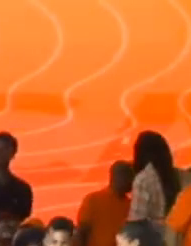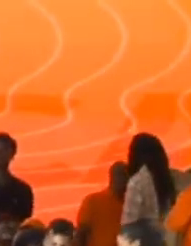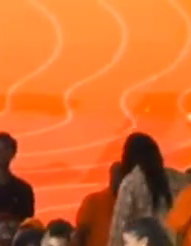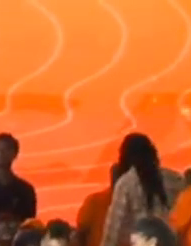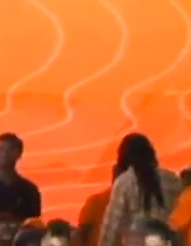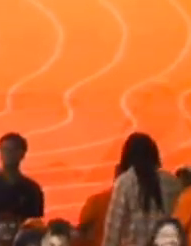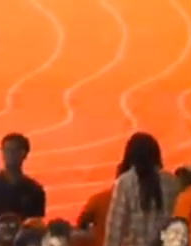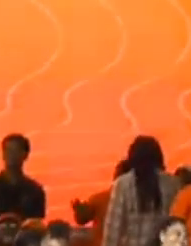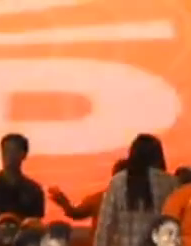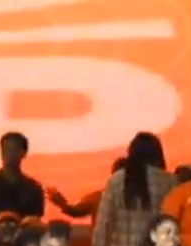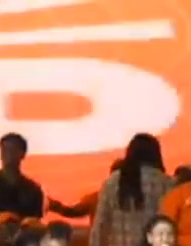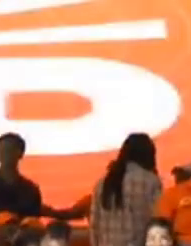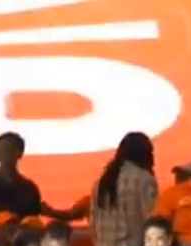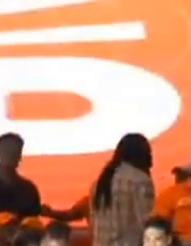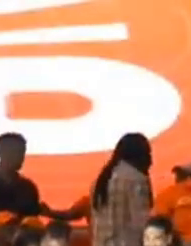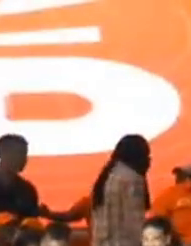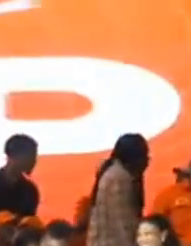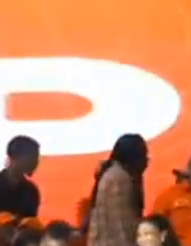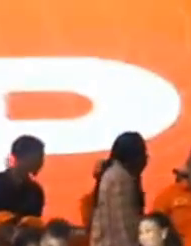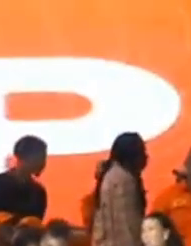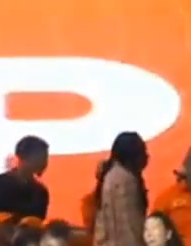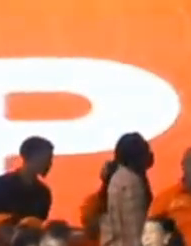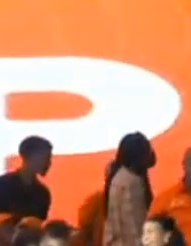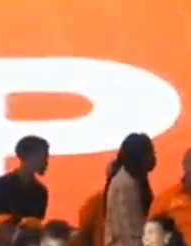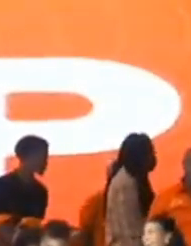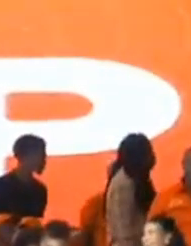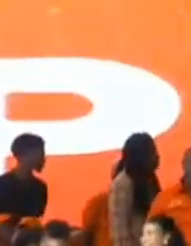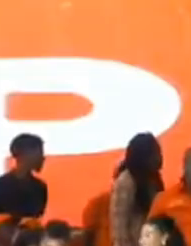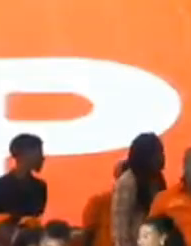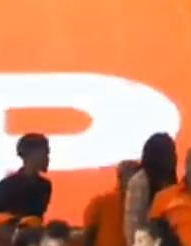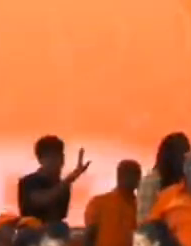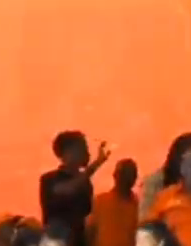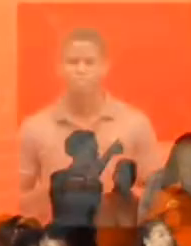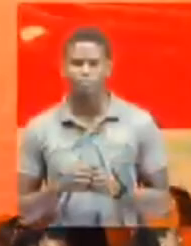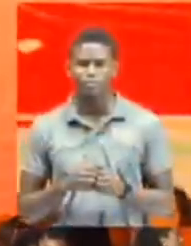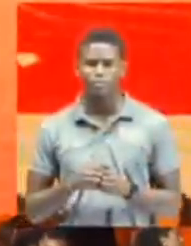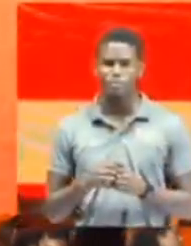I want to big up one of my general, we forward.